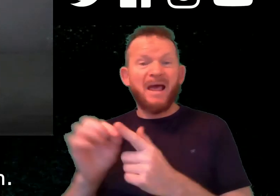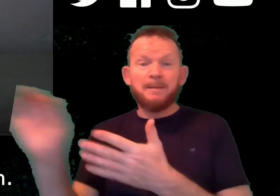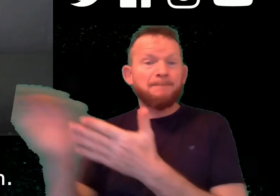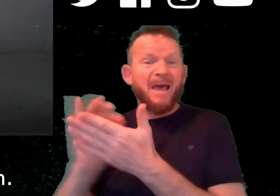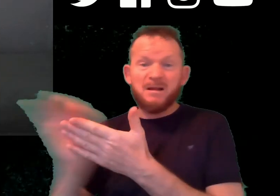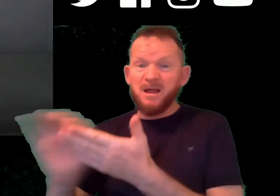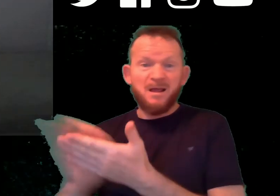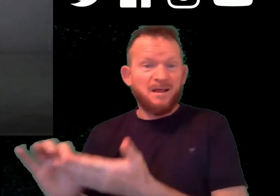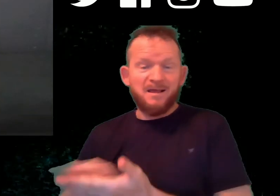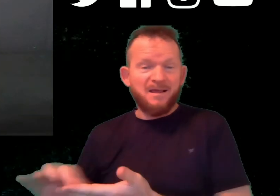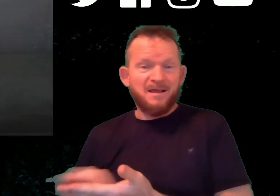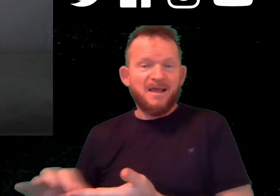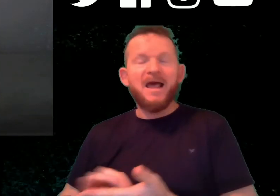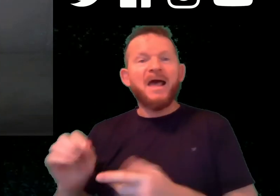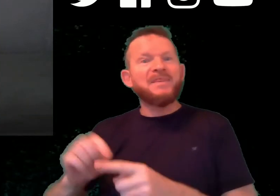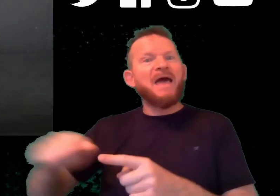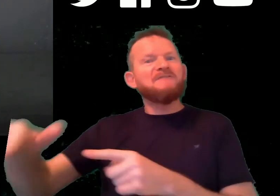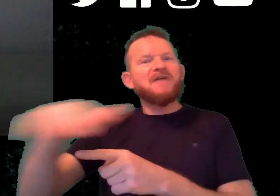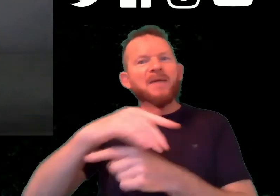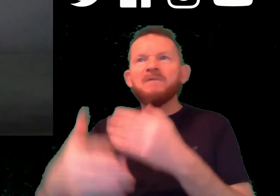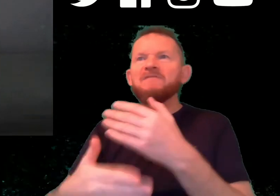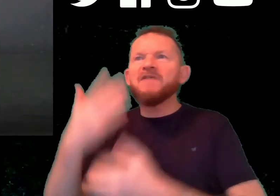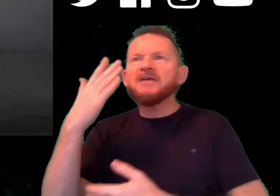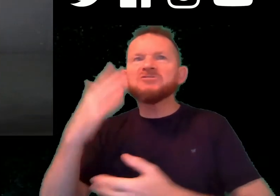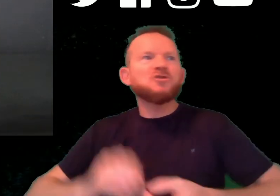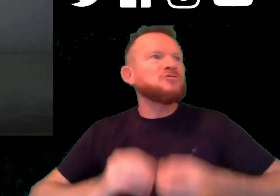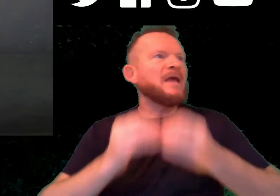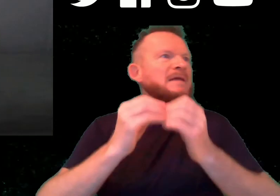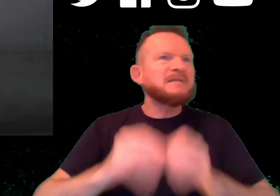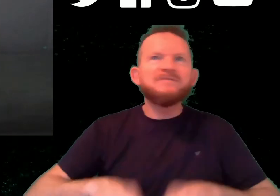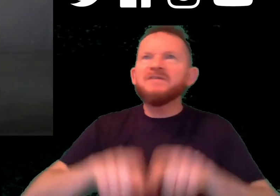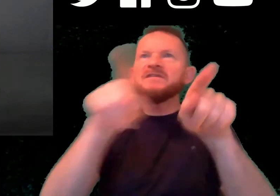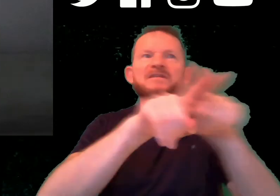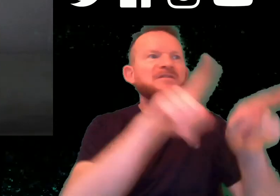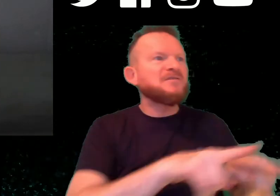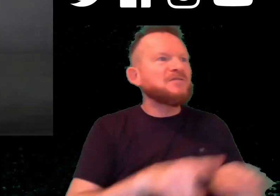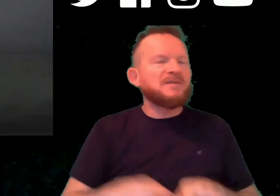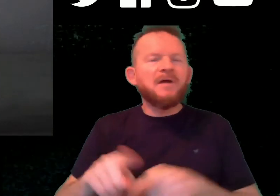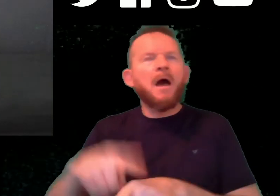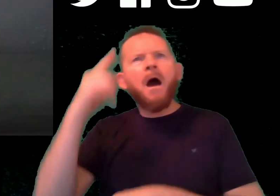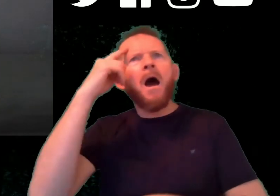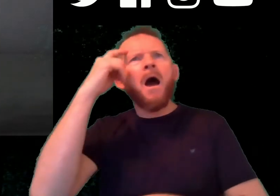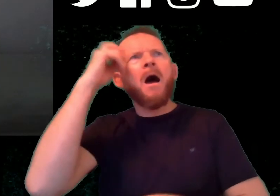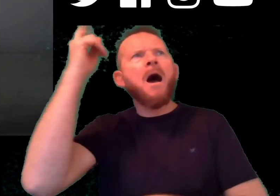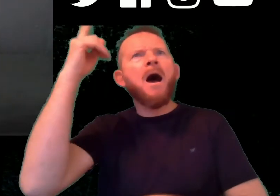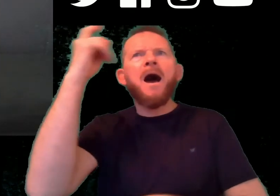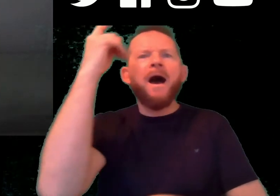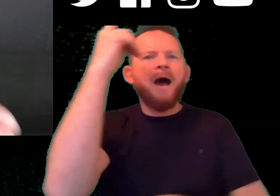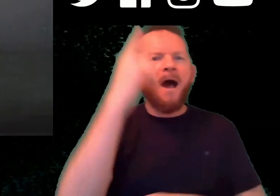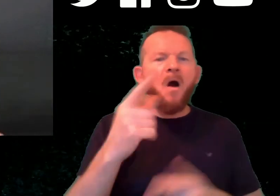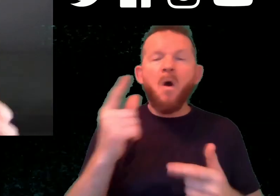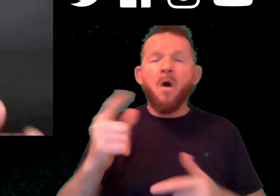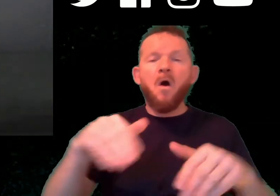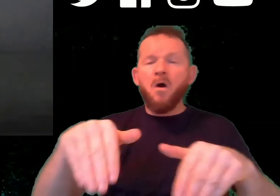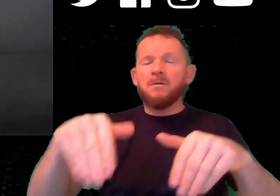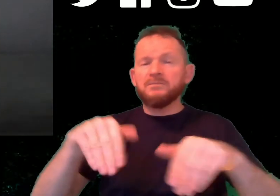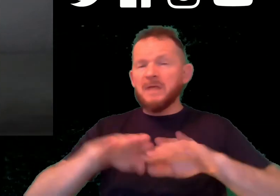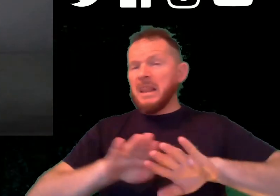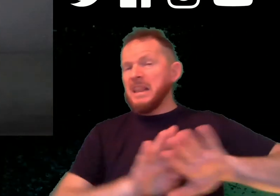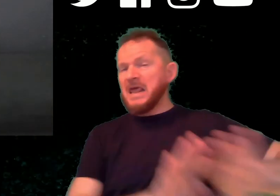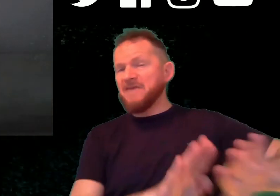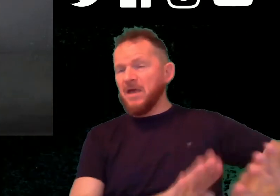table with a pad and pen, and that just helped keep the environments fresh, help keep it creative. And I'd also just come away from it